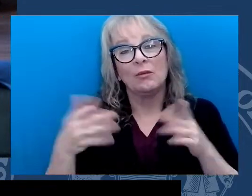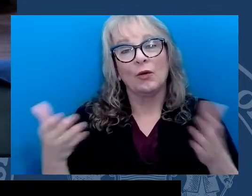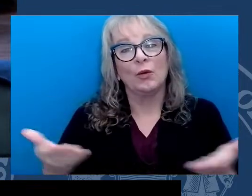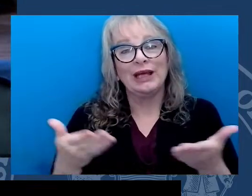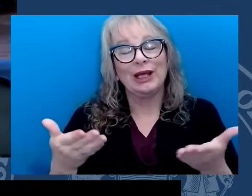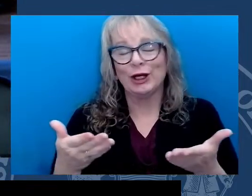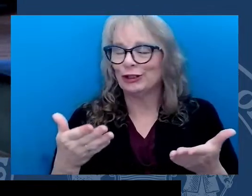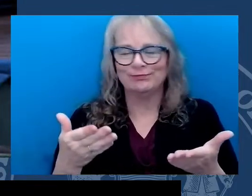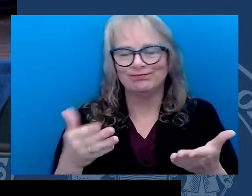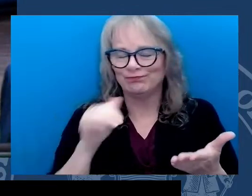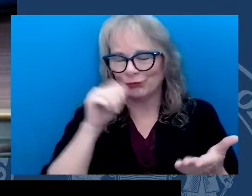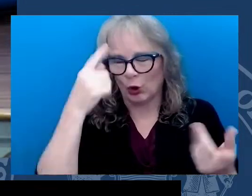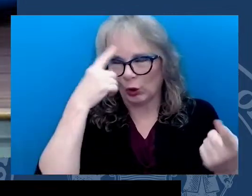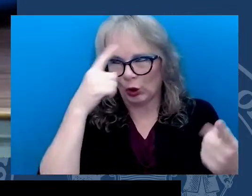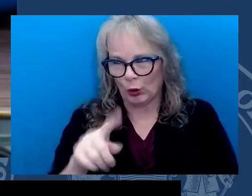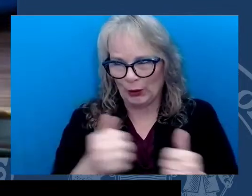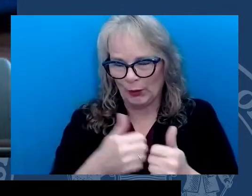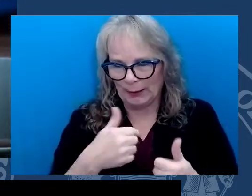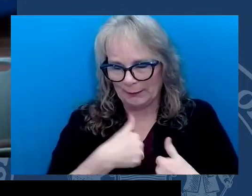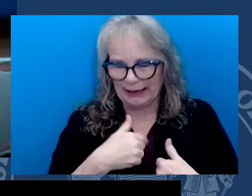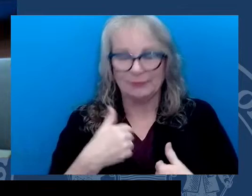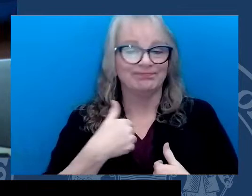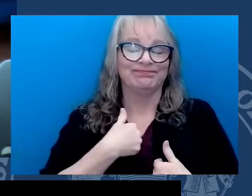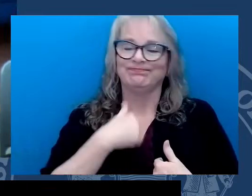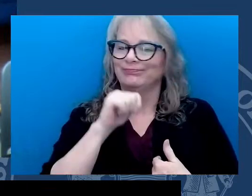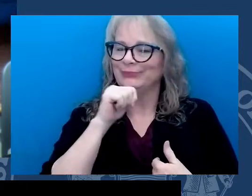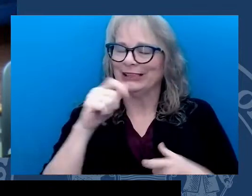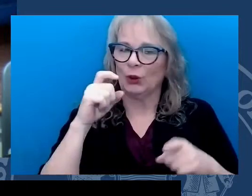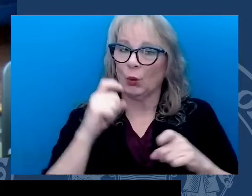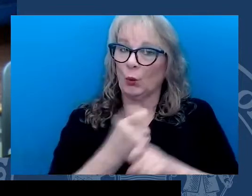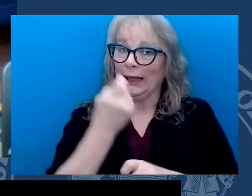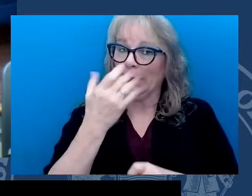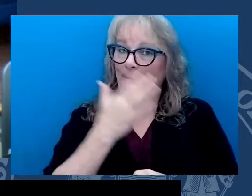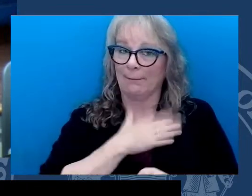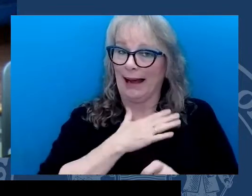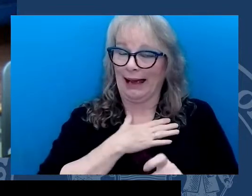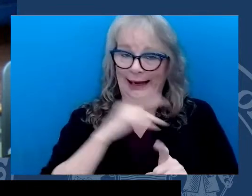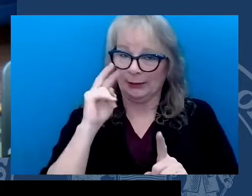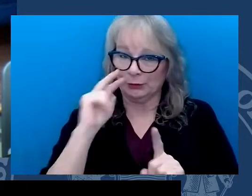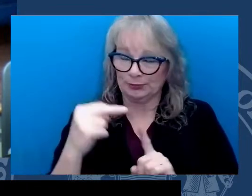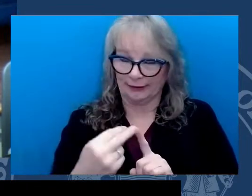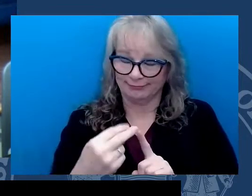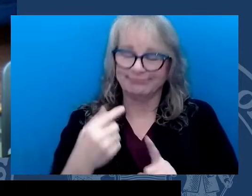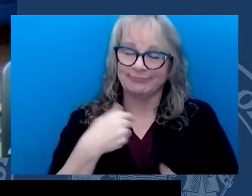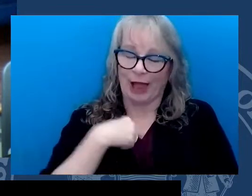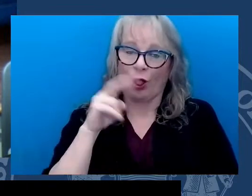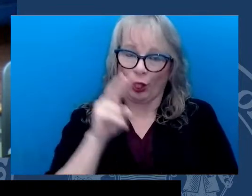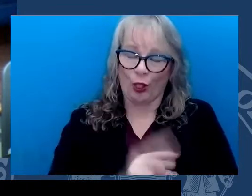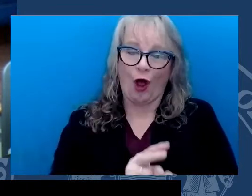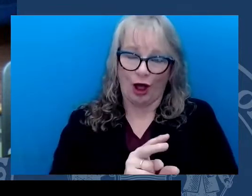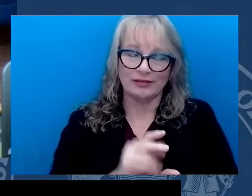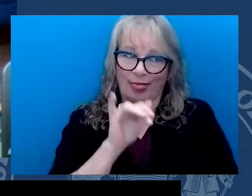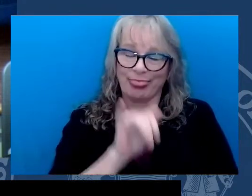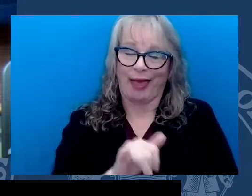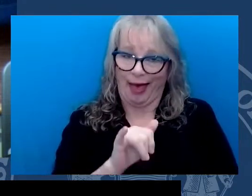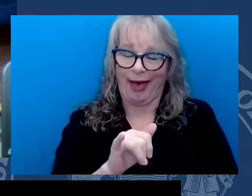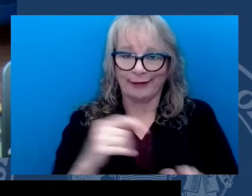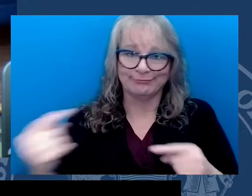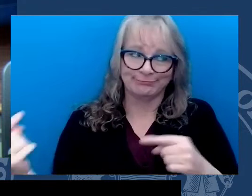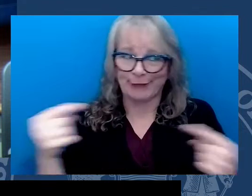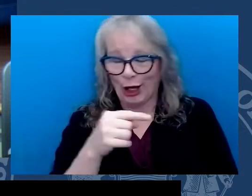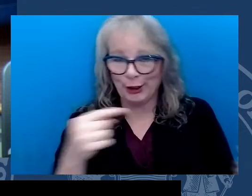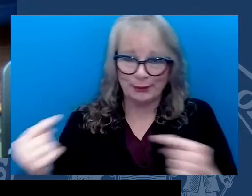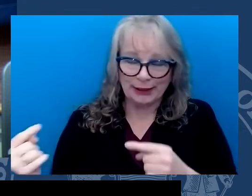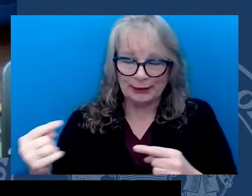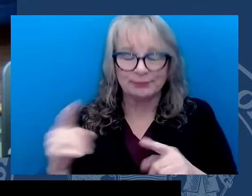argument that I won. It's an argument that I lost, but we'll see. We'll see what kind of effect